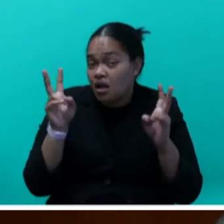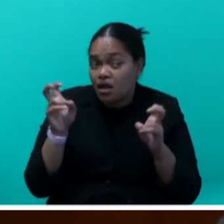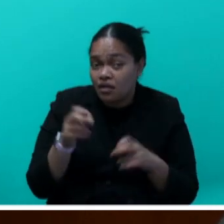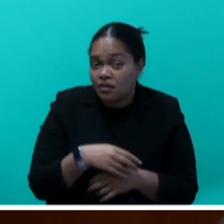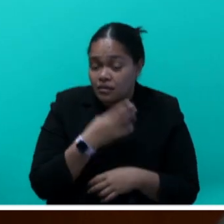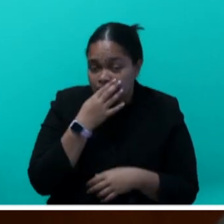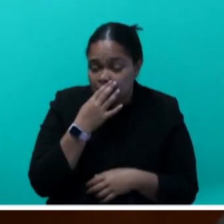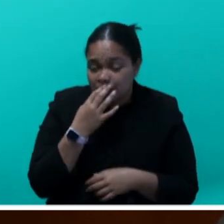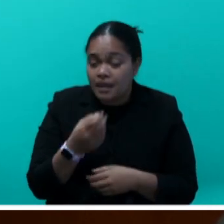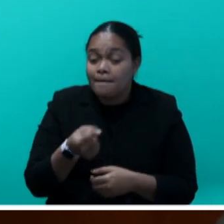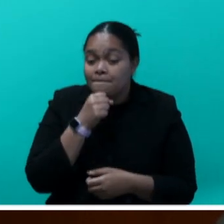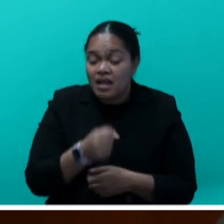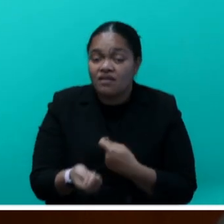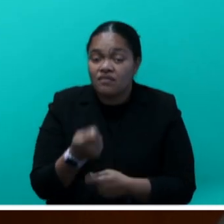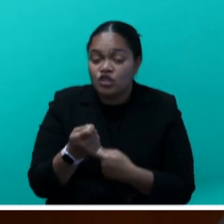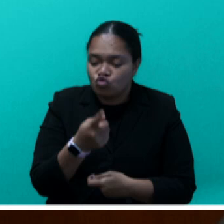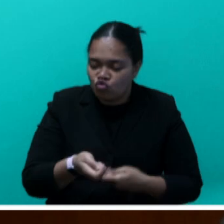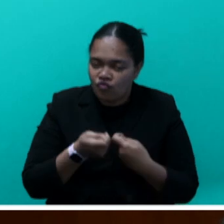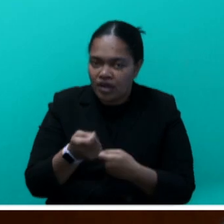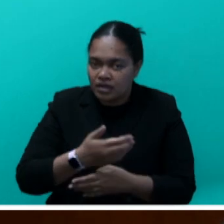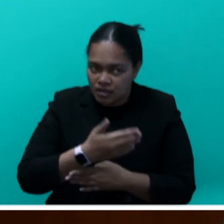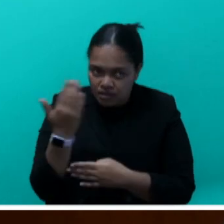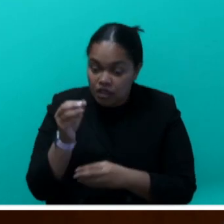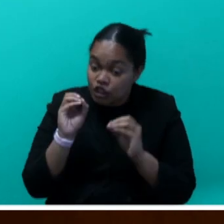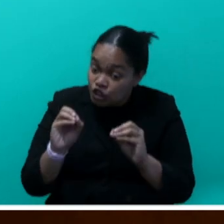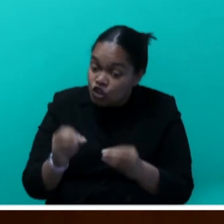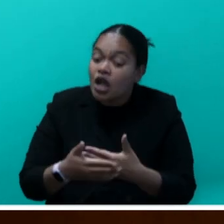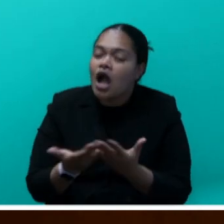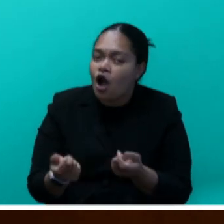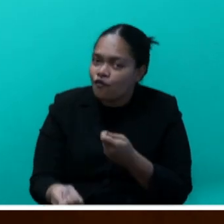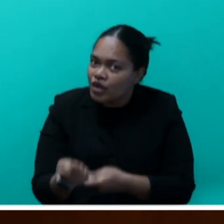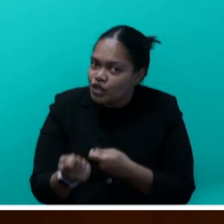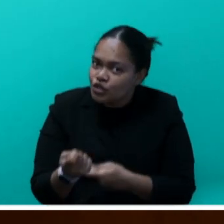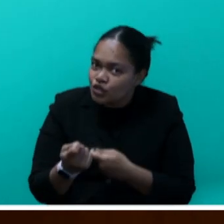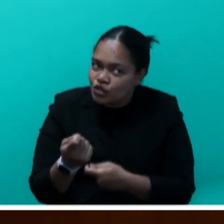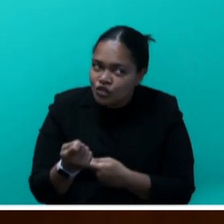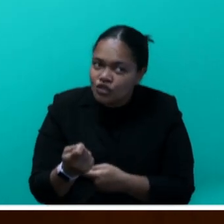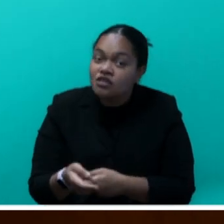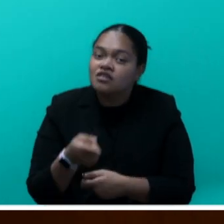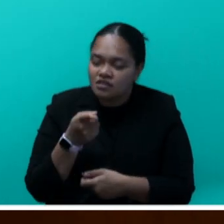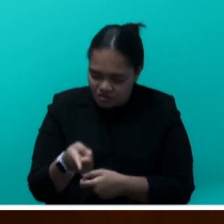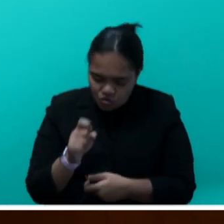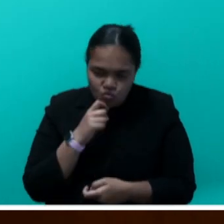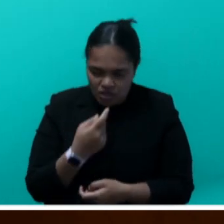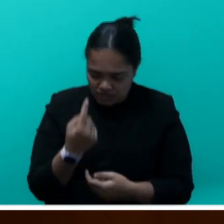fish, and you fed him for the day. Teach him how to fish, then you fed him for the rest of his